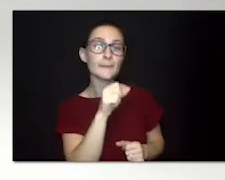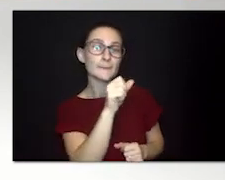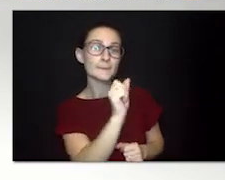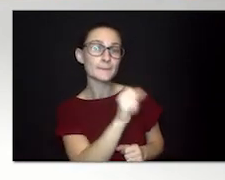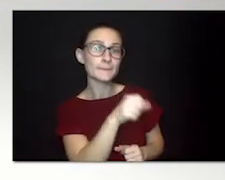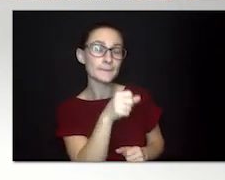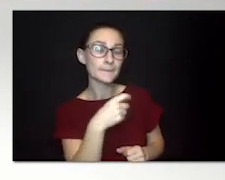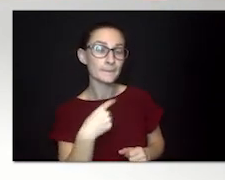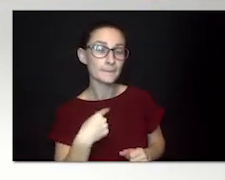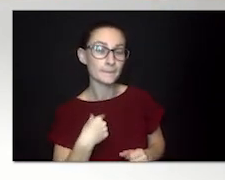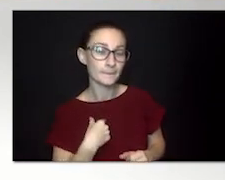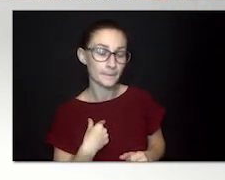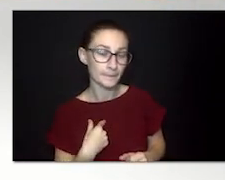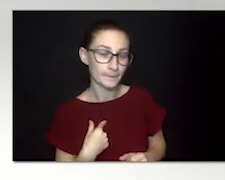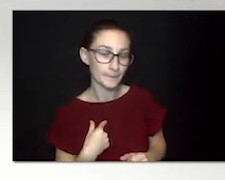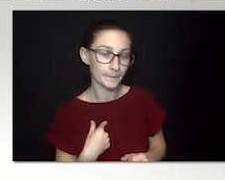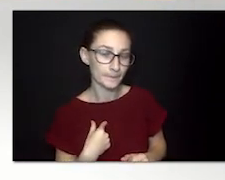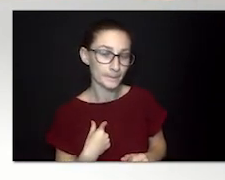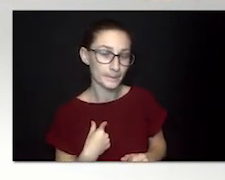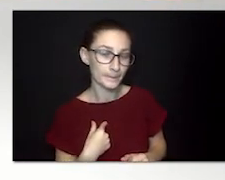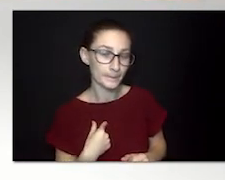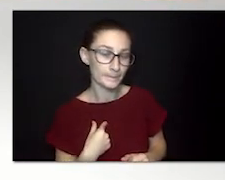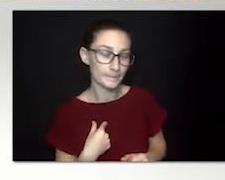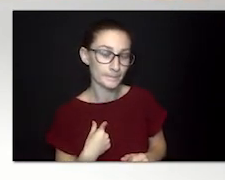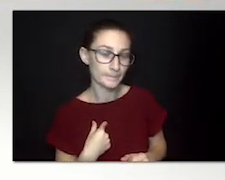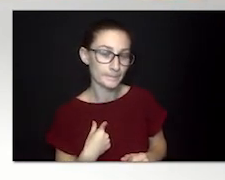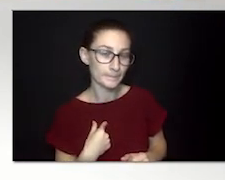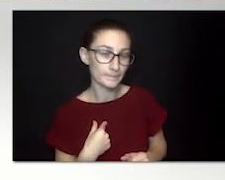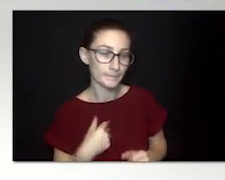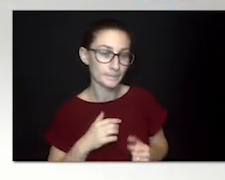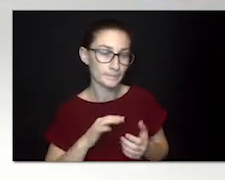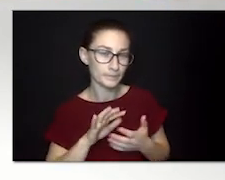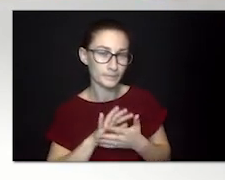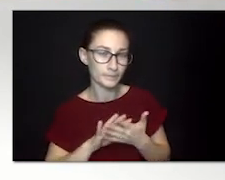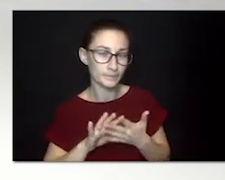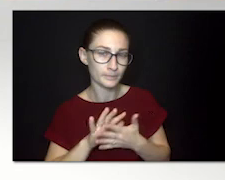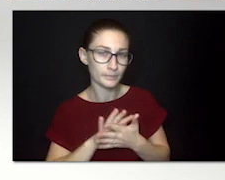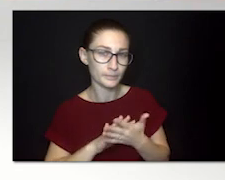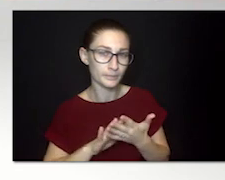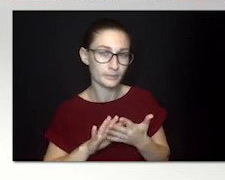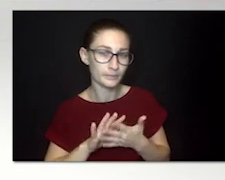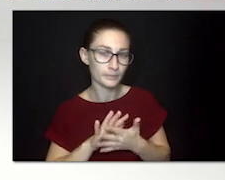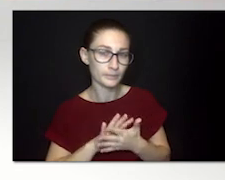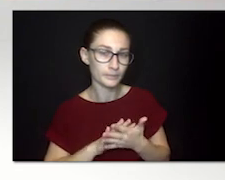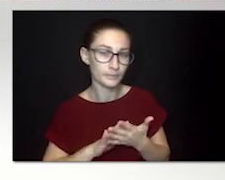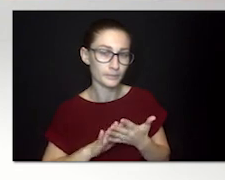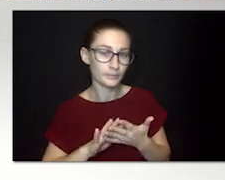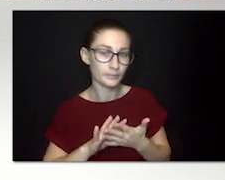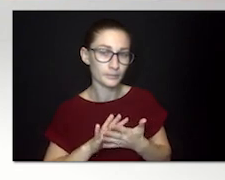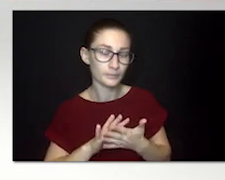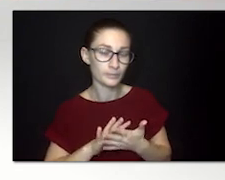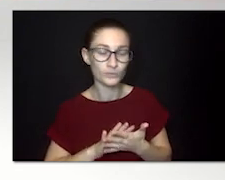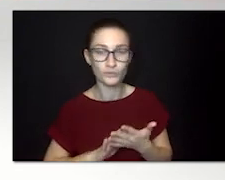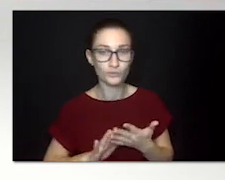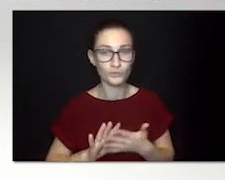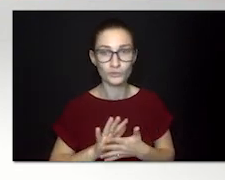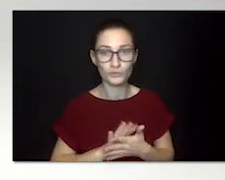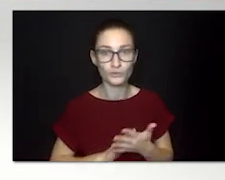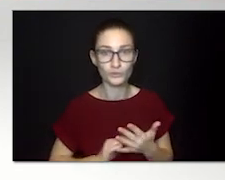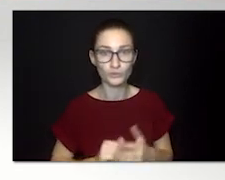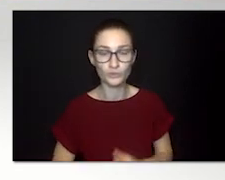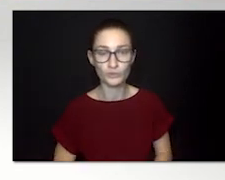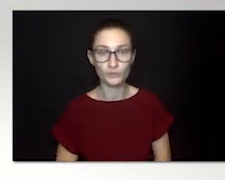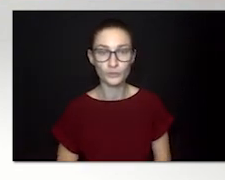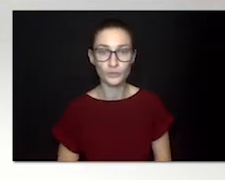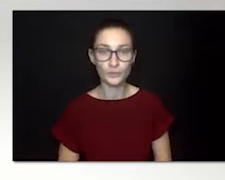there. Yeah, my 22-year-old son is high-functioning autism. Assuming that when I die, one